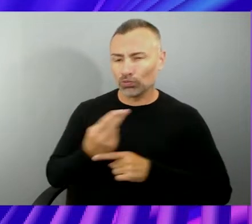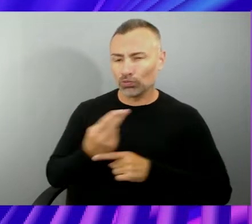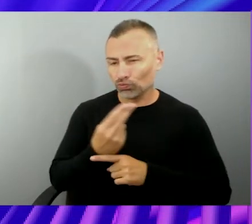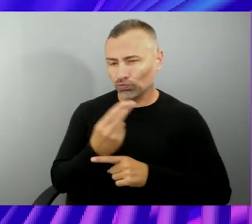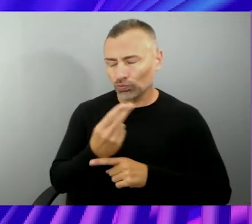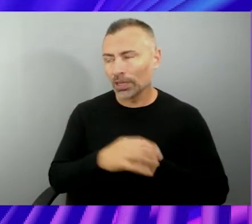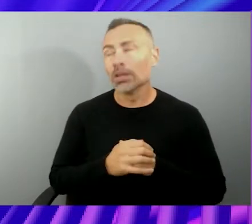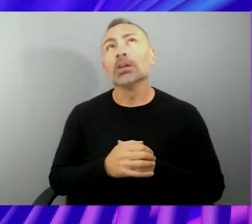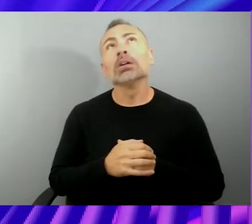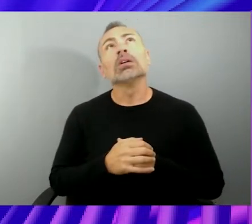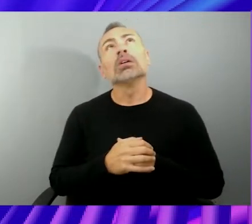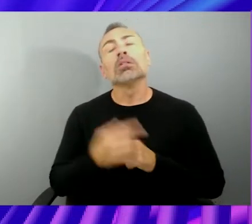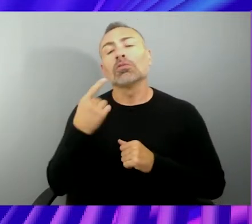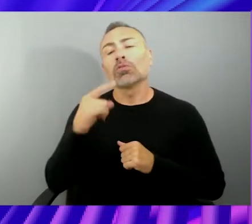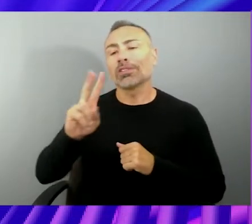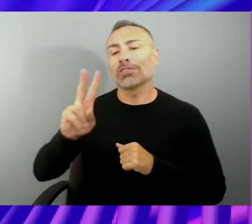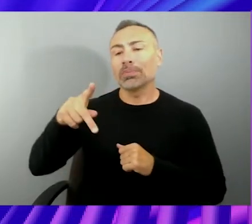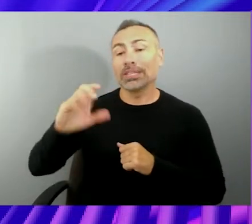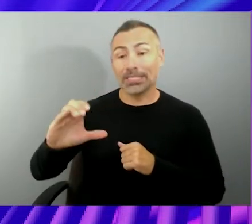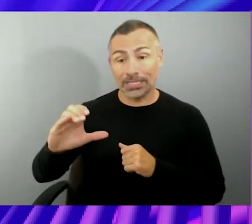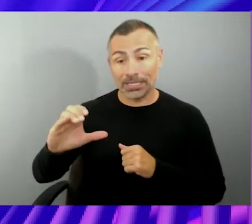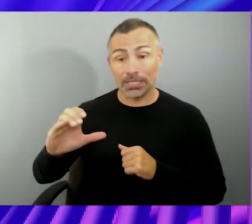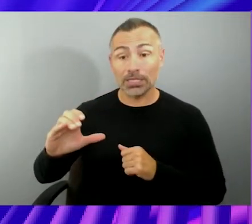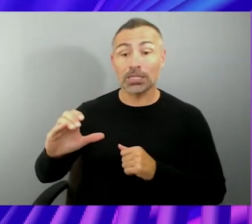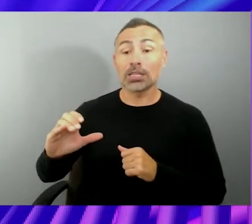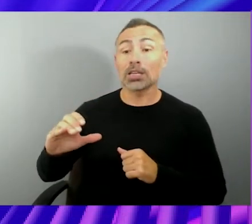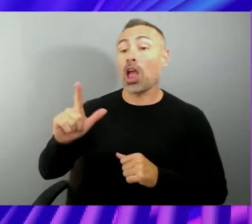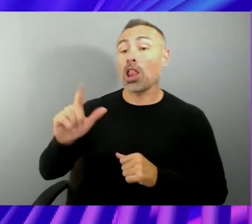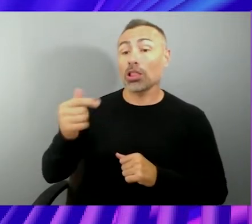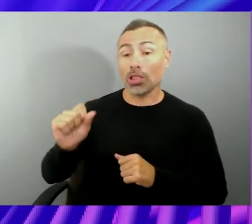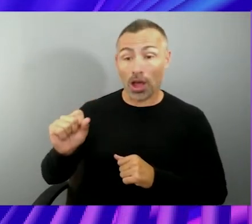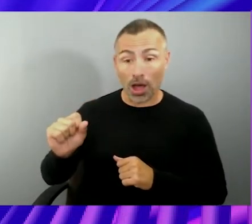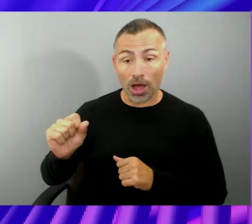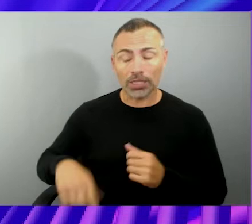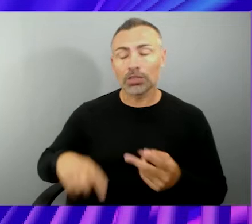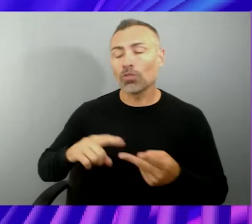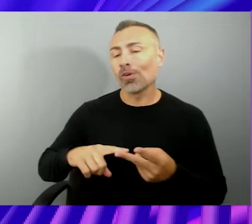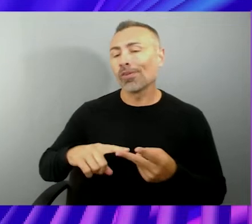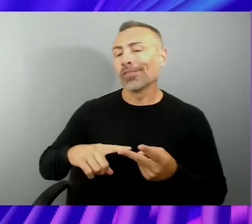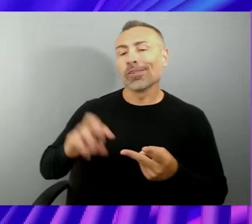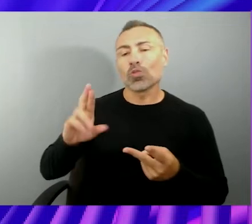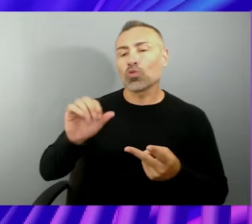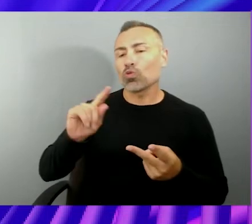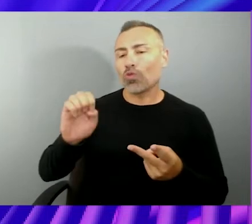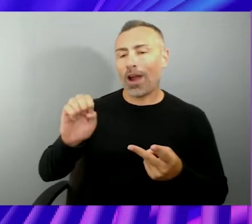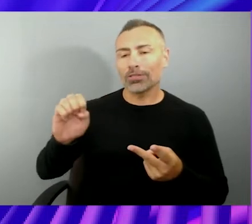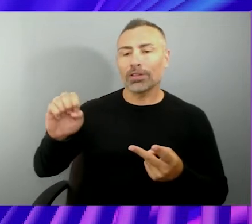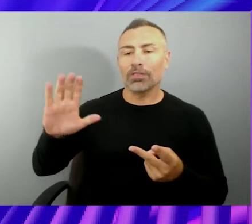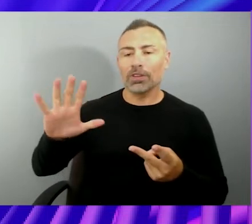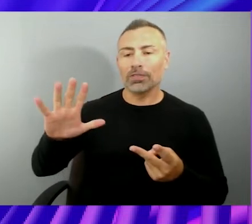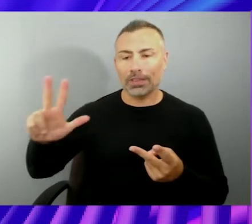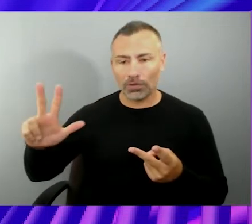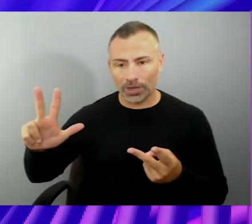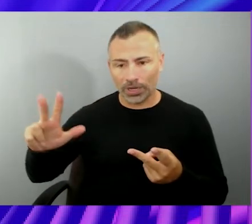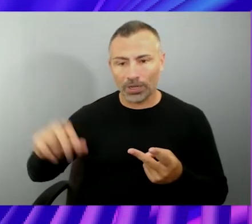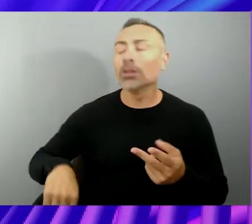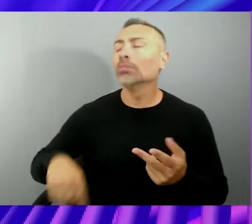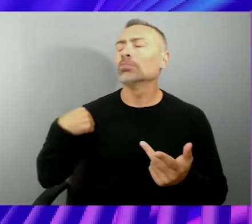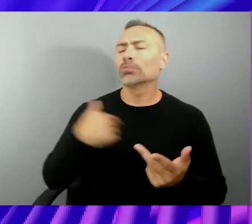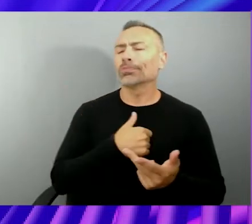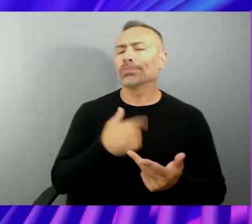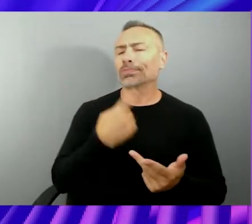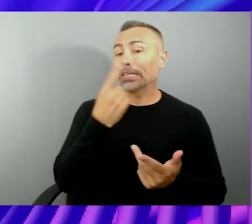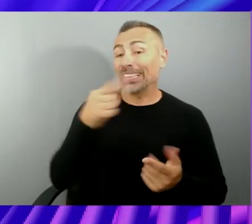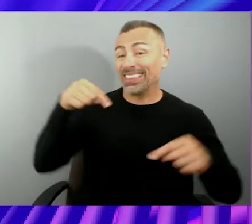the VPC flow logs, for the Route 53, what we're saying is we're giving you a tool for you